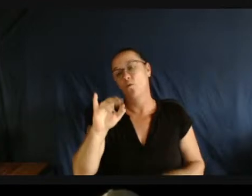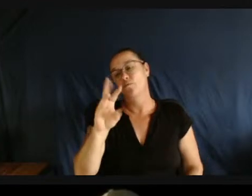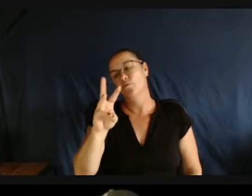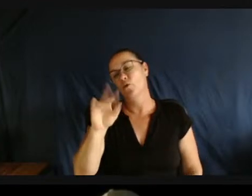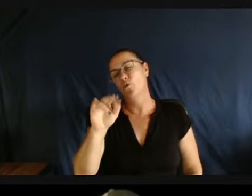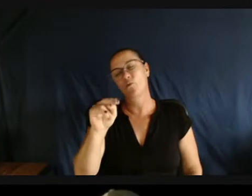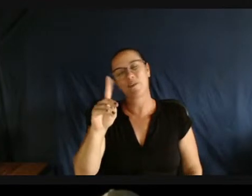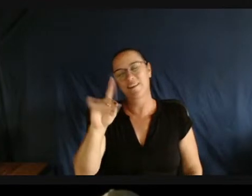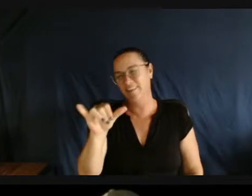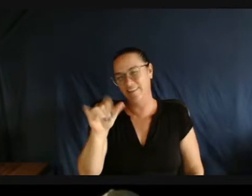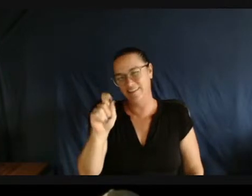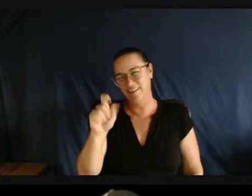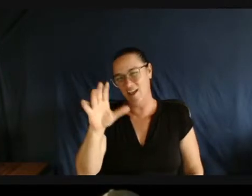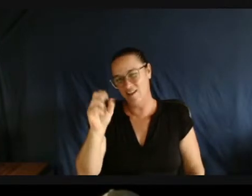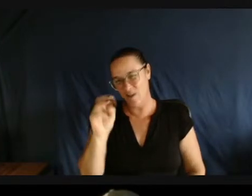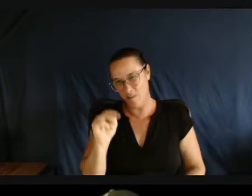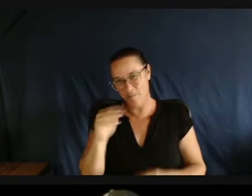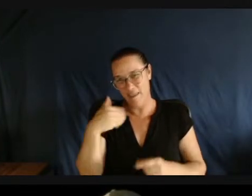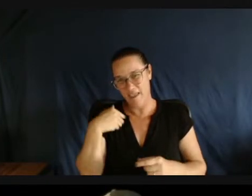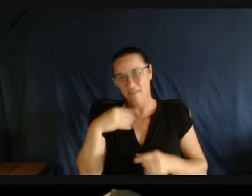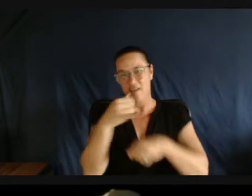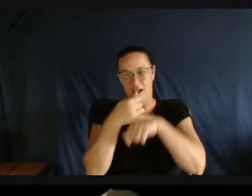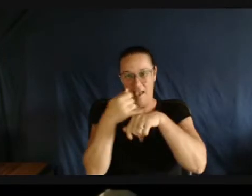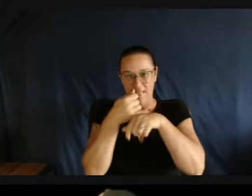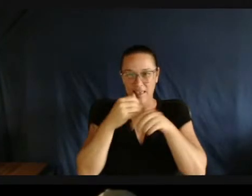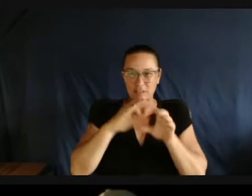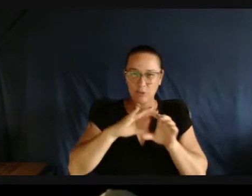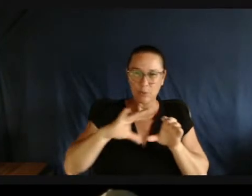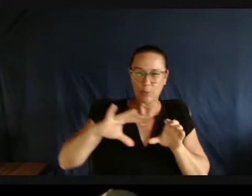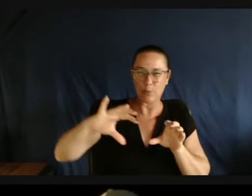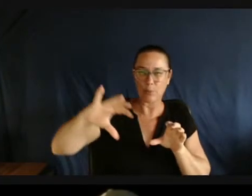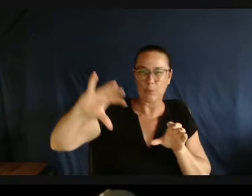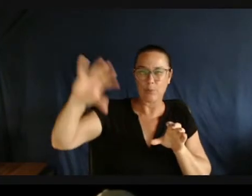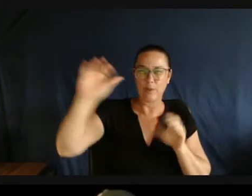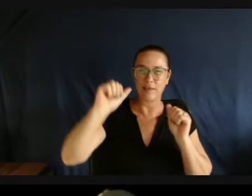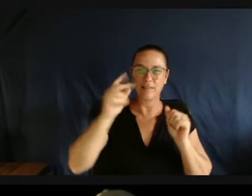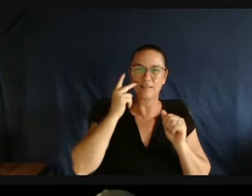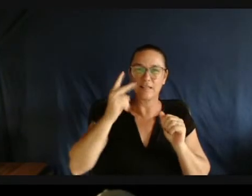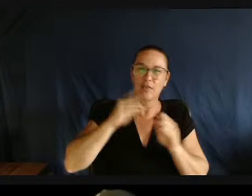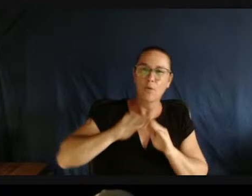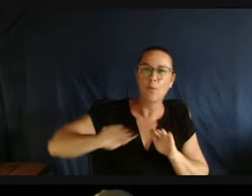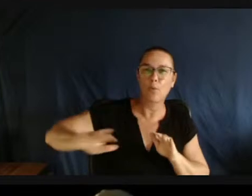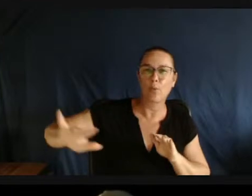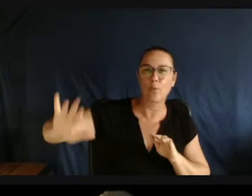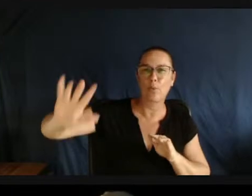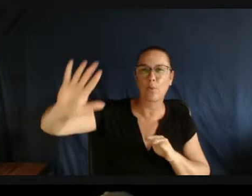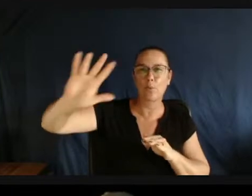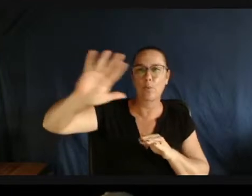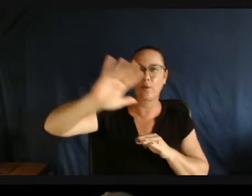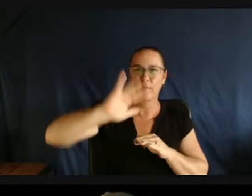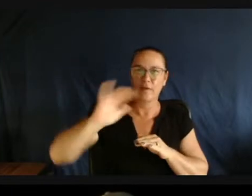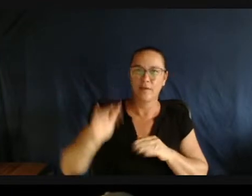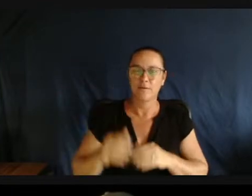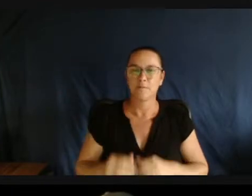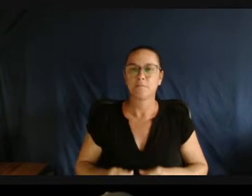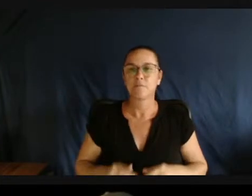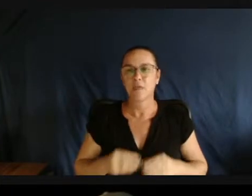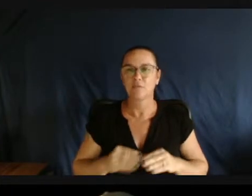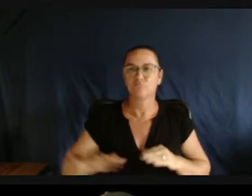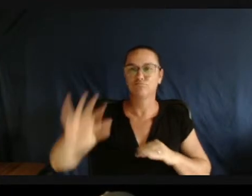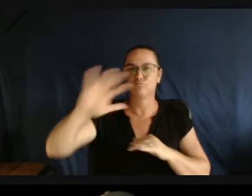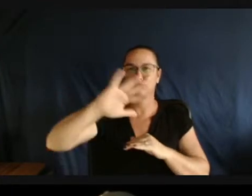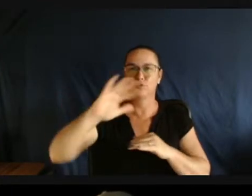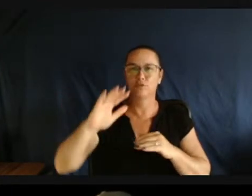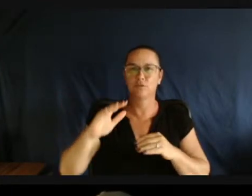our island chain right there. Our emission source, you see it's getting caught in this gyre here towards Alaska, but